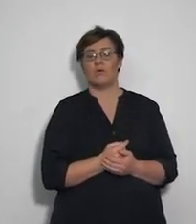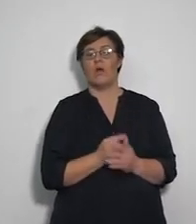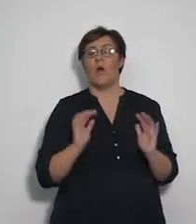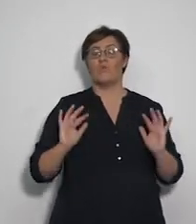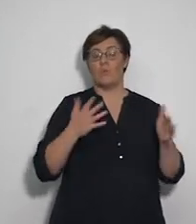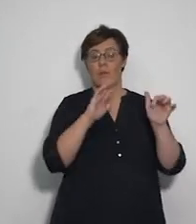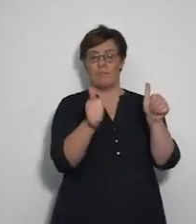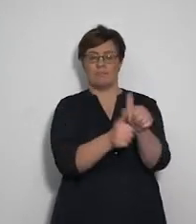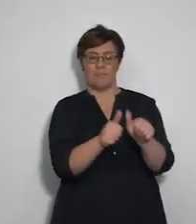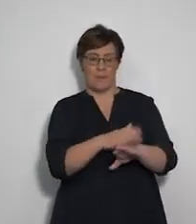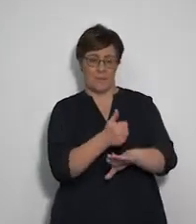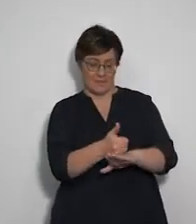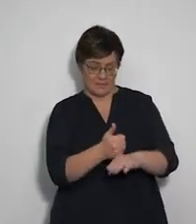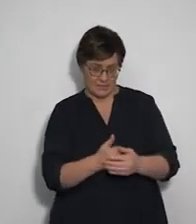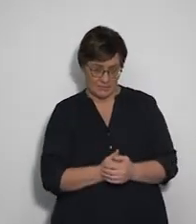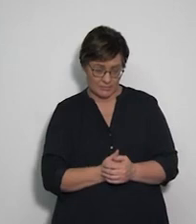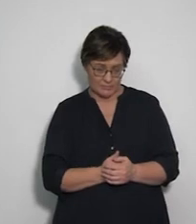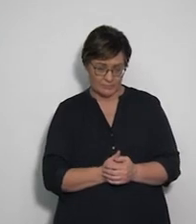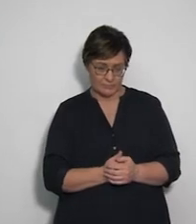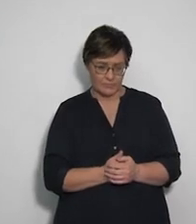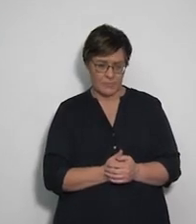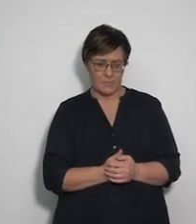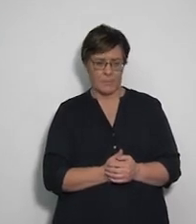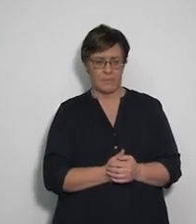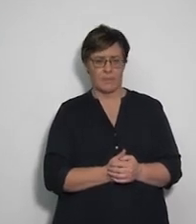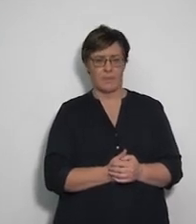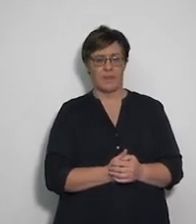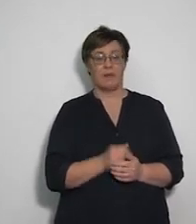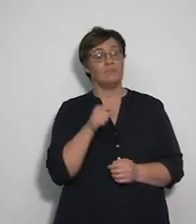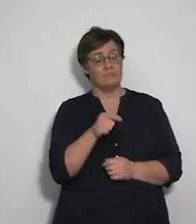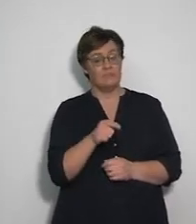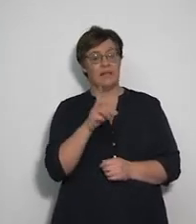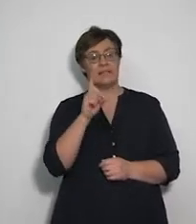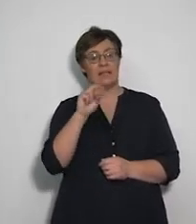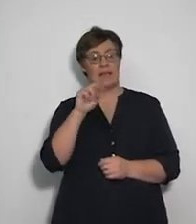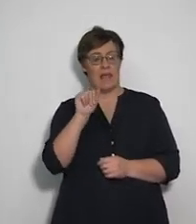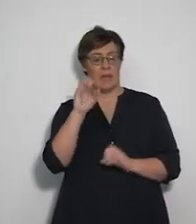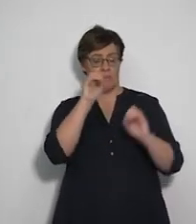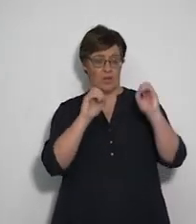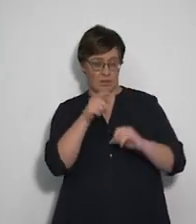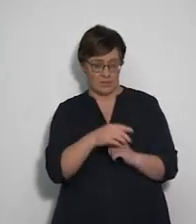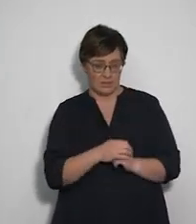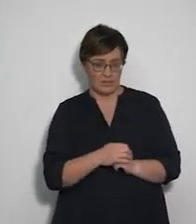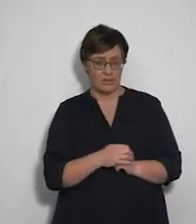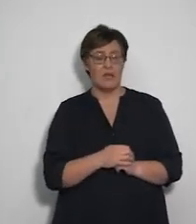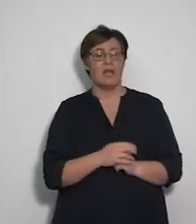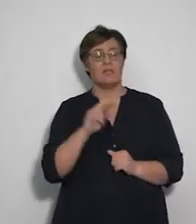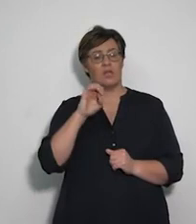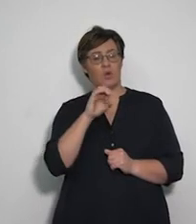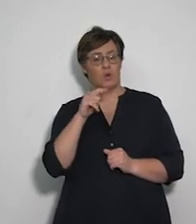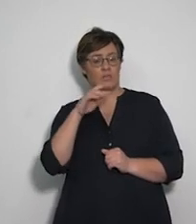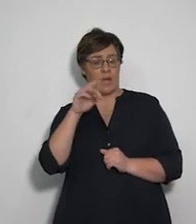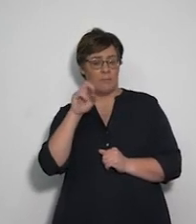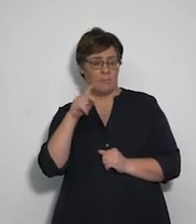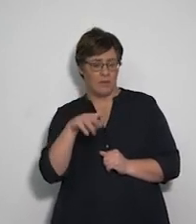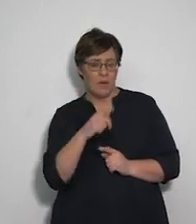the complementary base pairs. Now, obviously this is a DNA molecule, so that's going to be a DNA nucleotide that